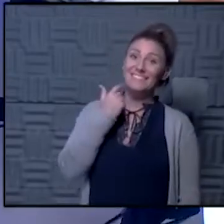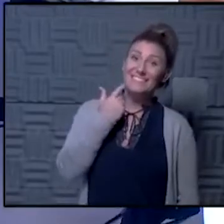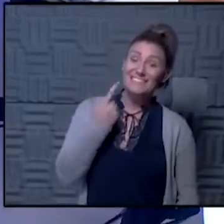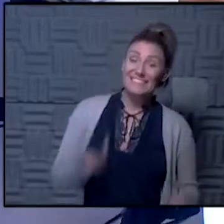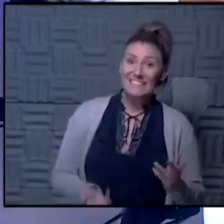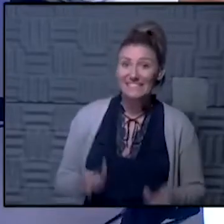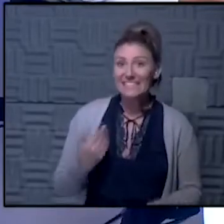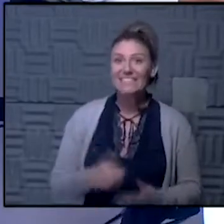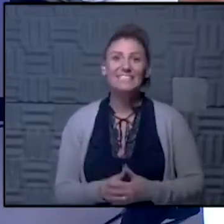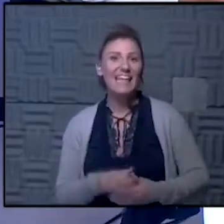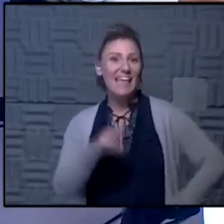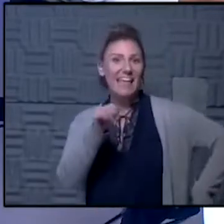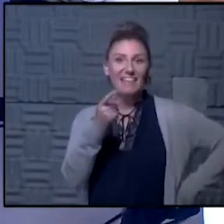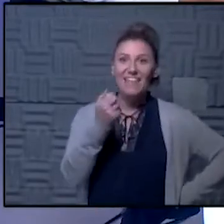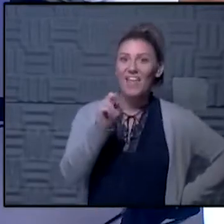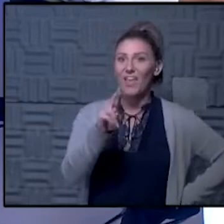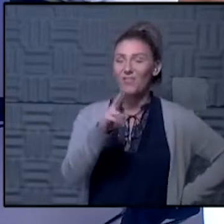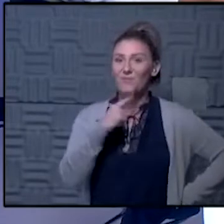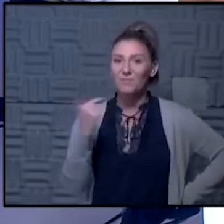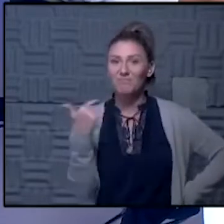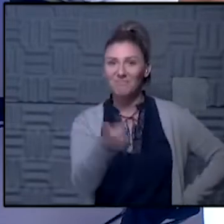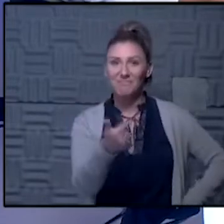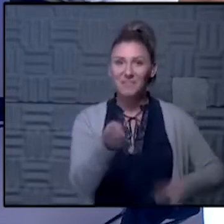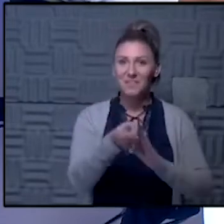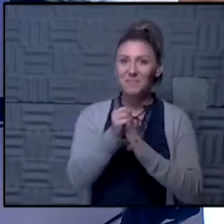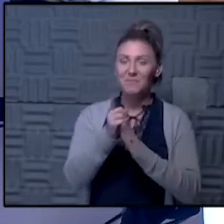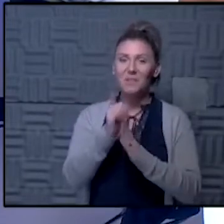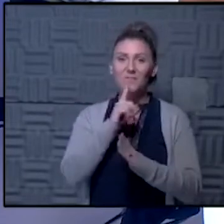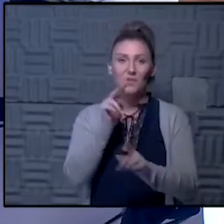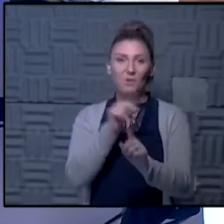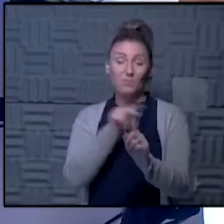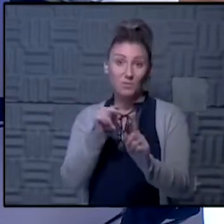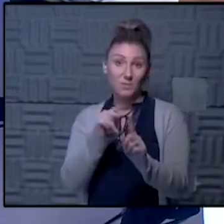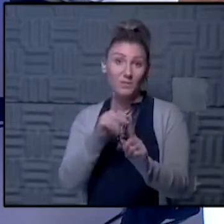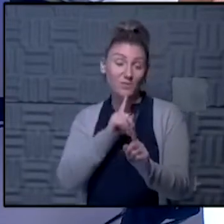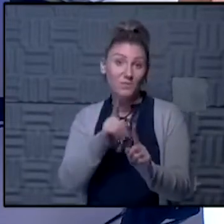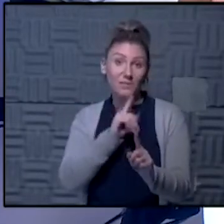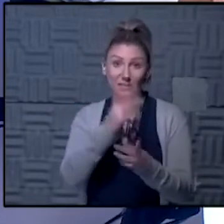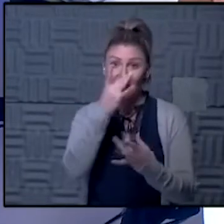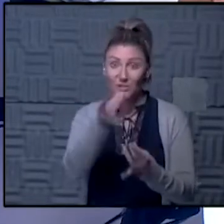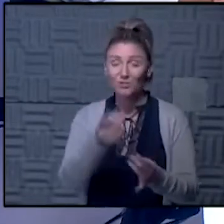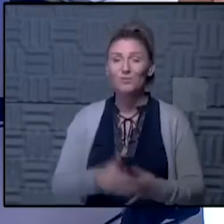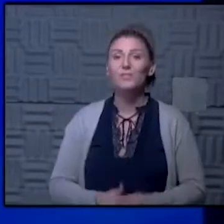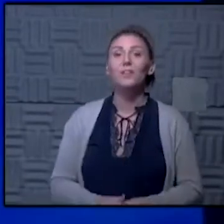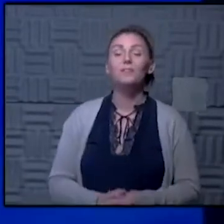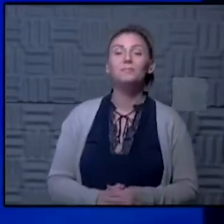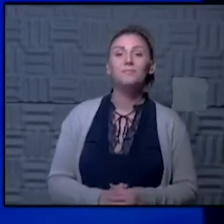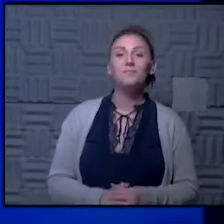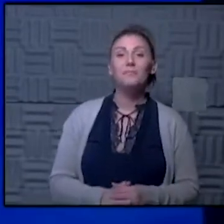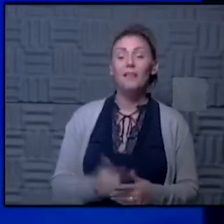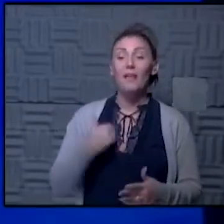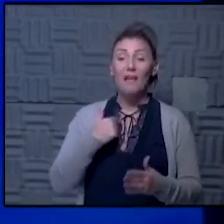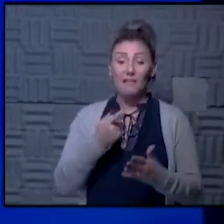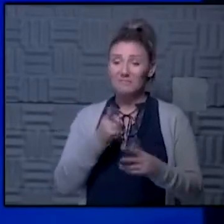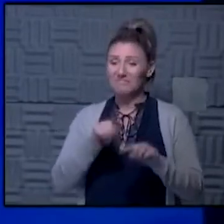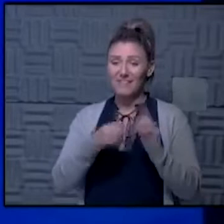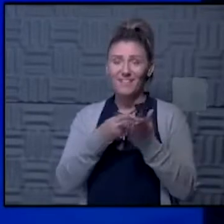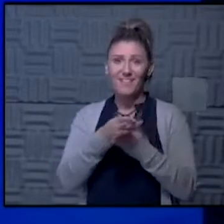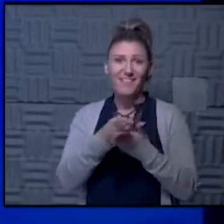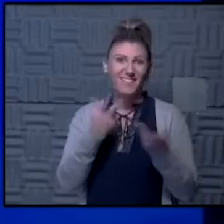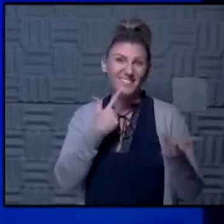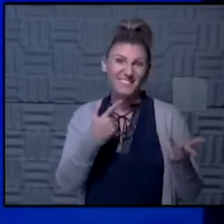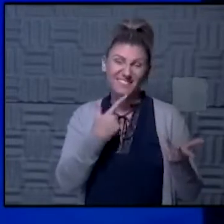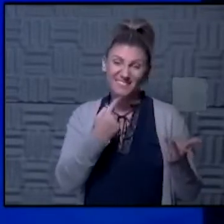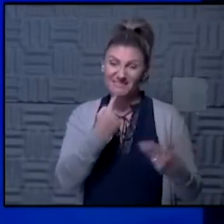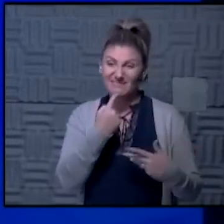So Heather, we'll tee this up for you in just a second, because I think your perspective is very interesting. I can't honestly say for